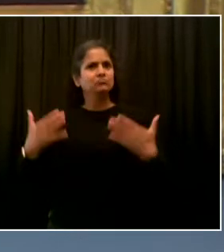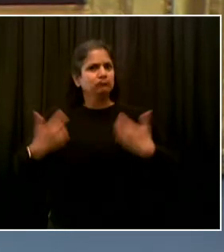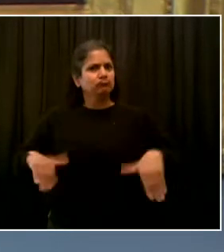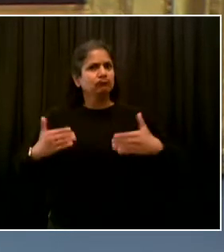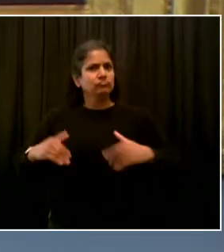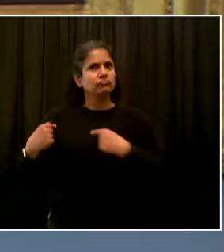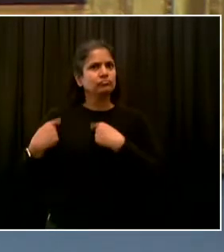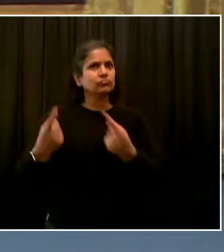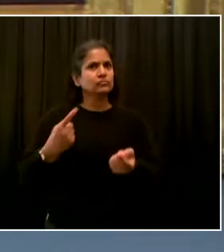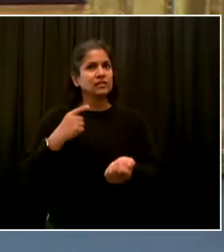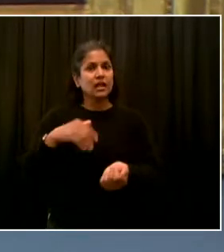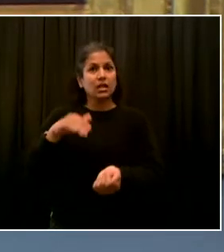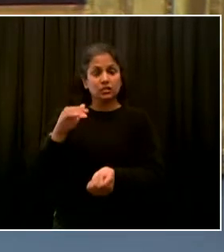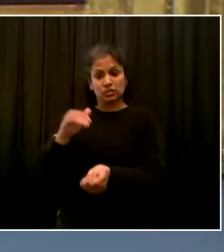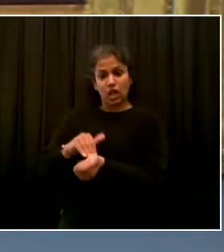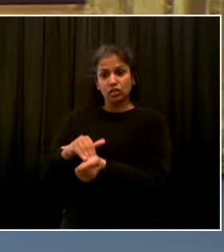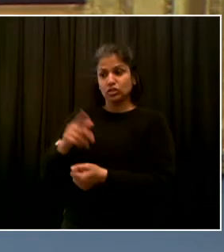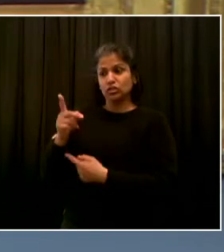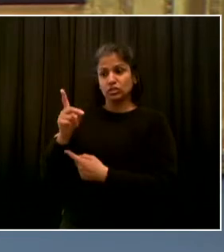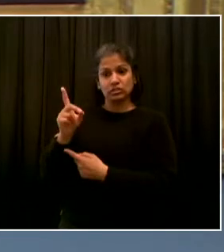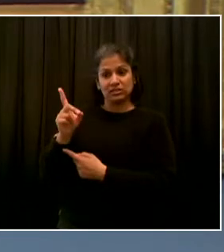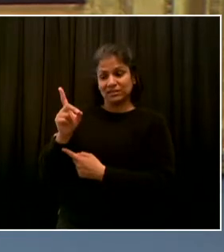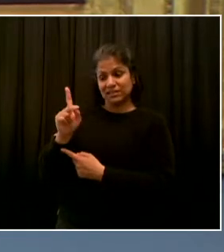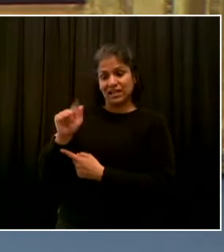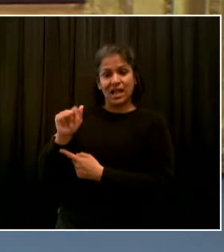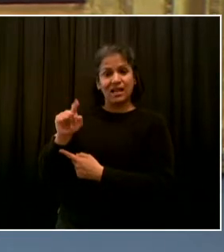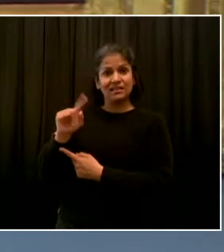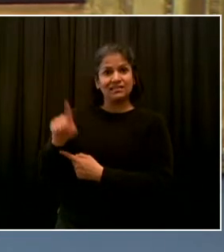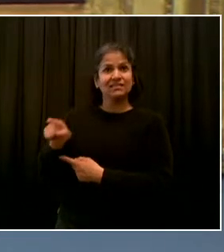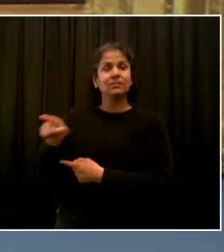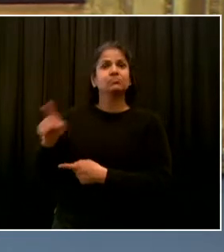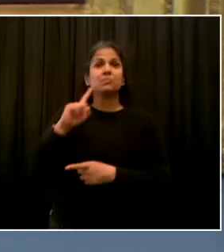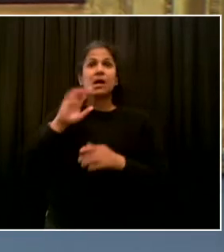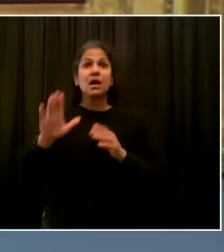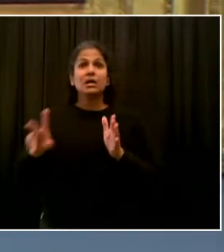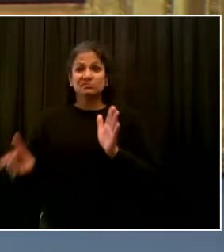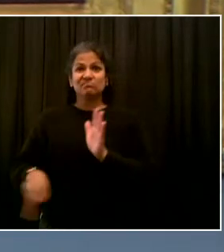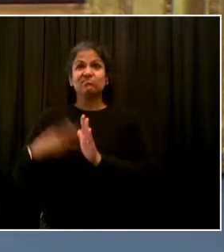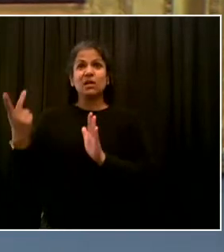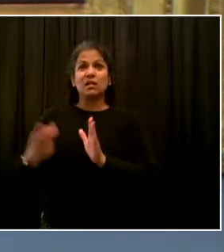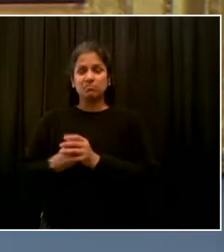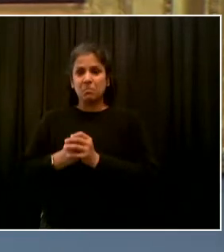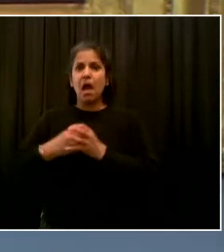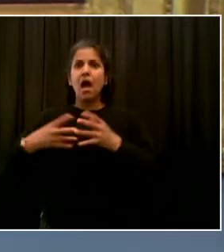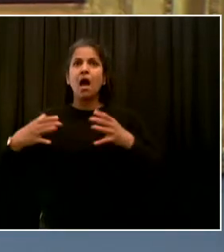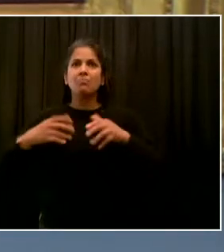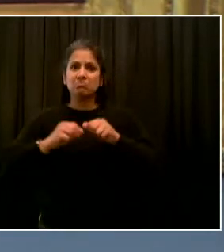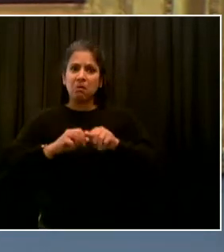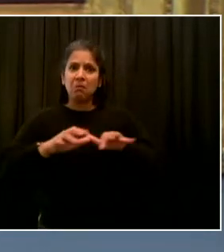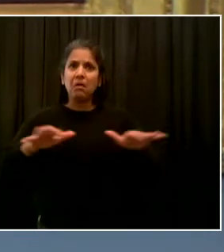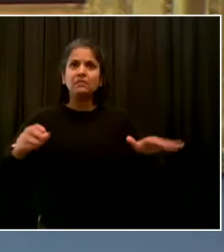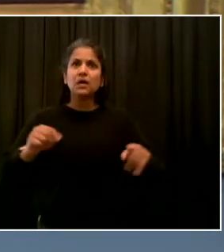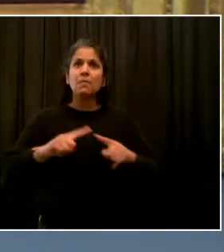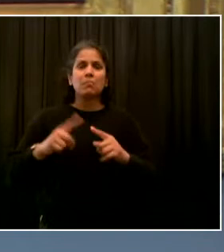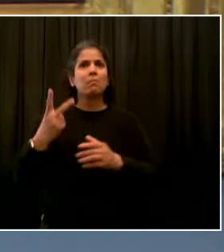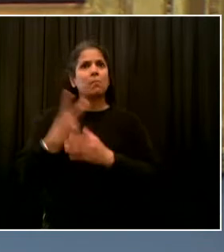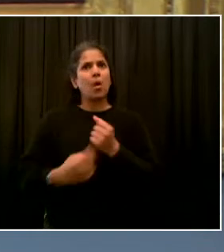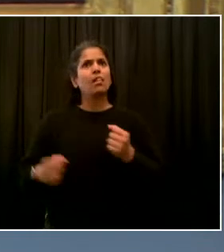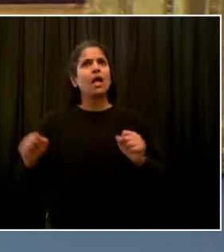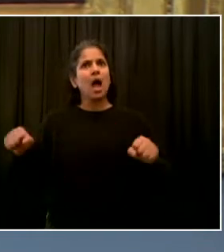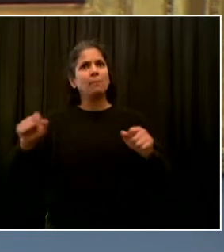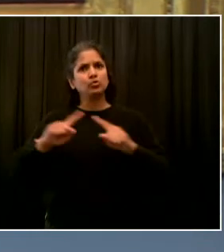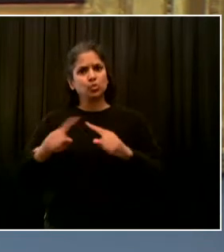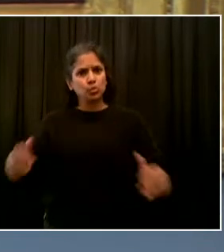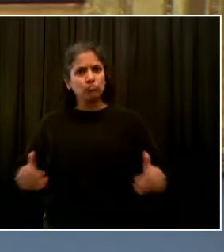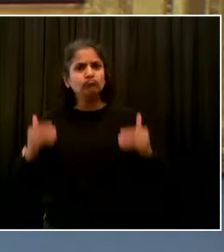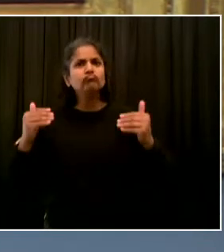the pandemic, not once, but twice. And each time we were able to recover and move forward